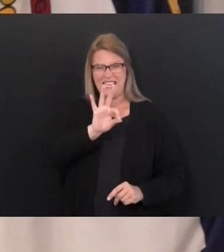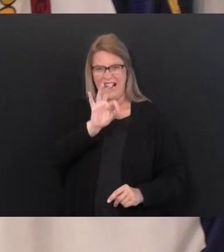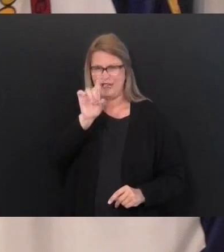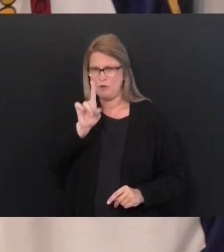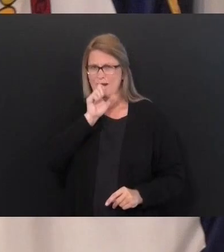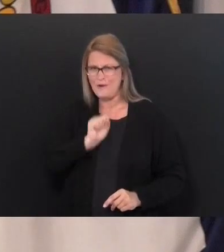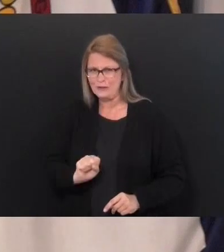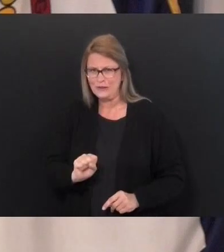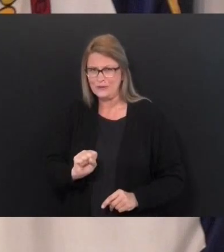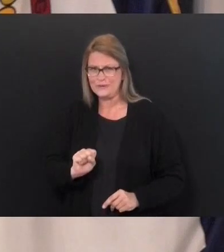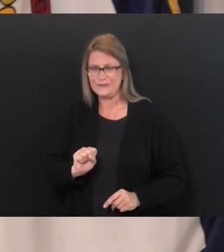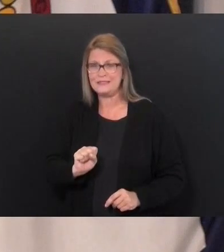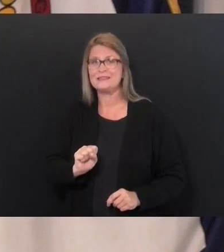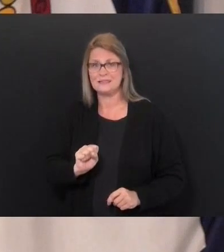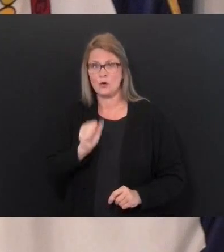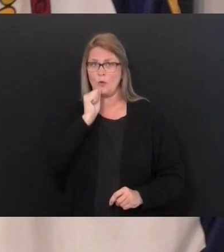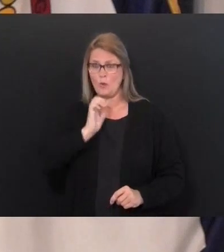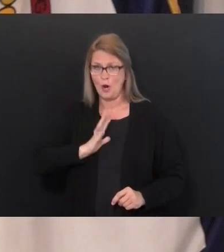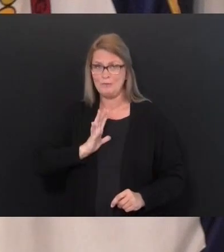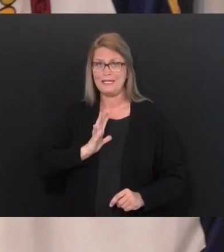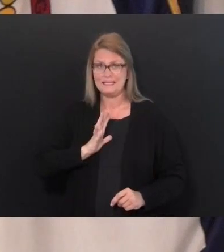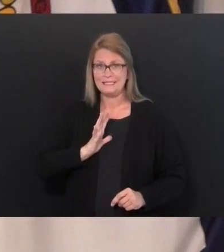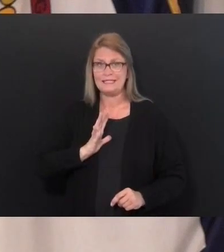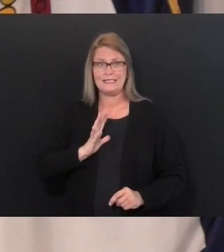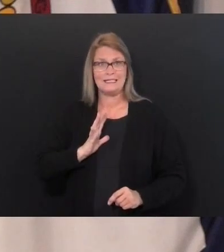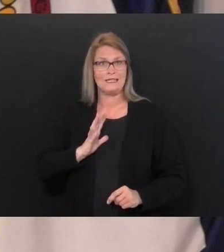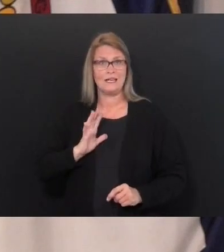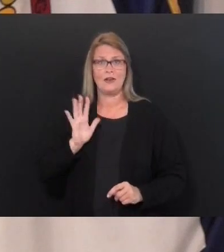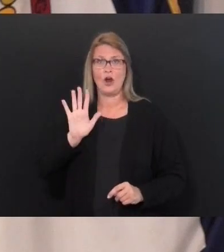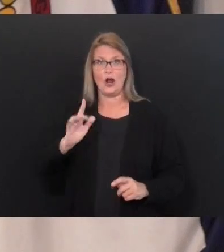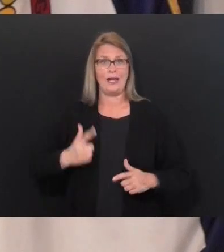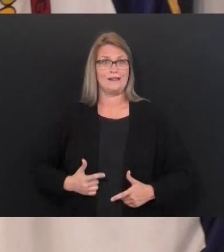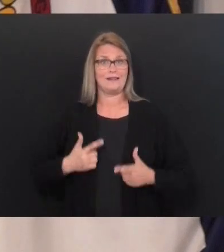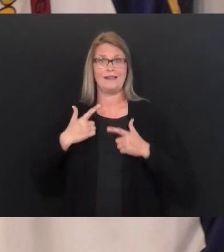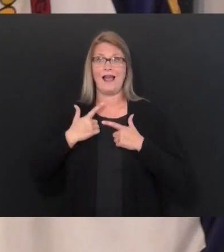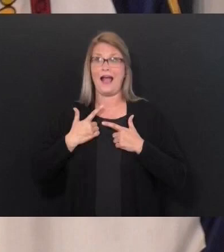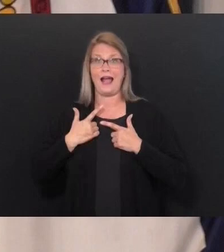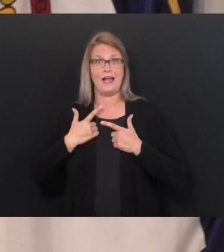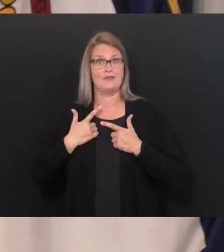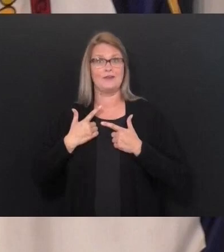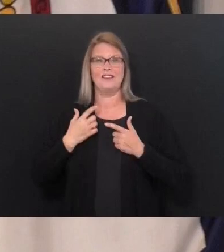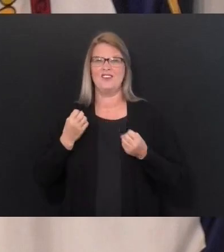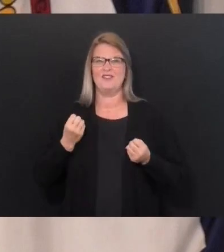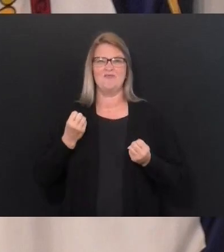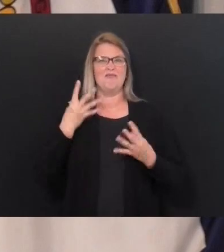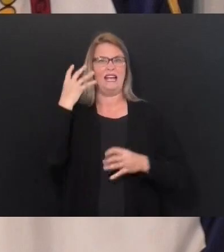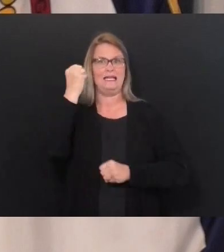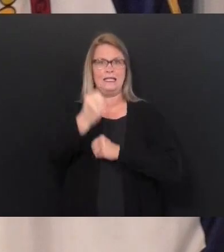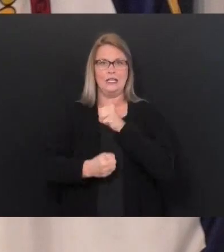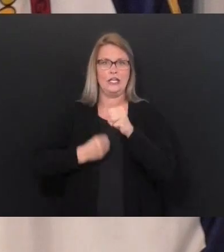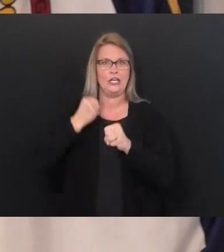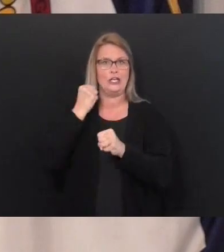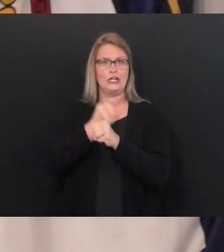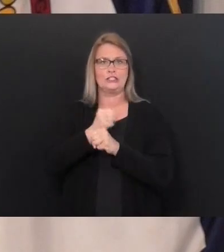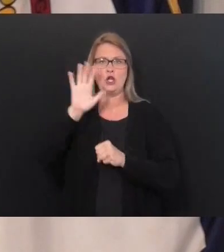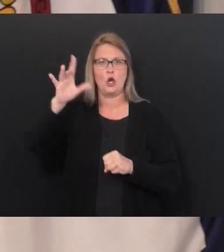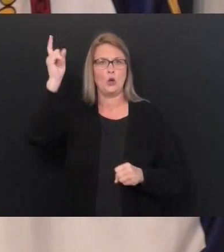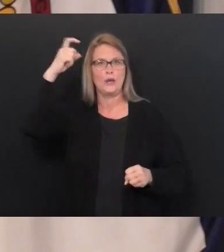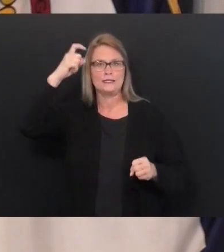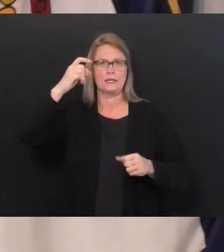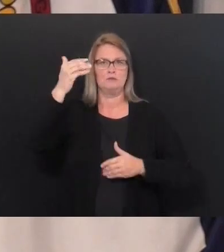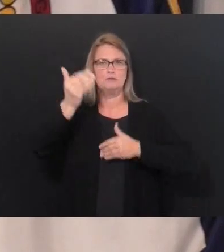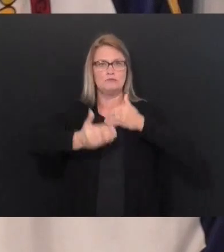91-year-old, a lady that had given so much for decades and decades of wisdom to so